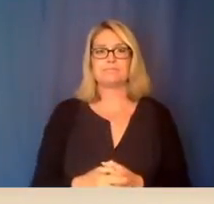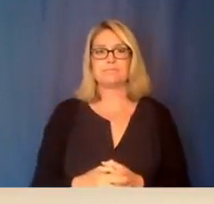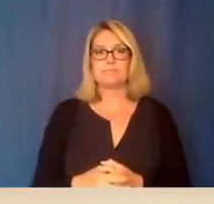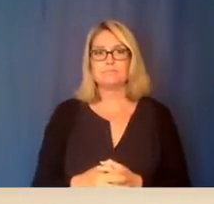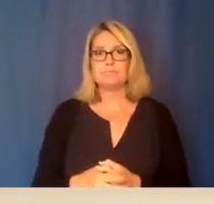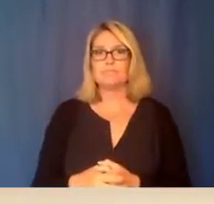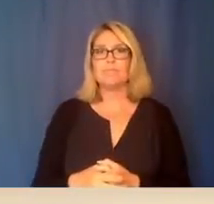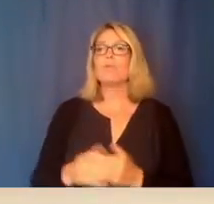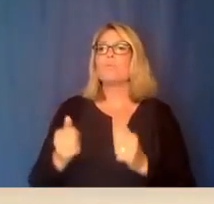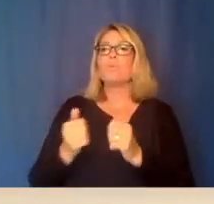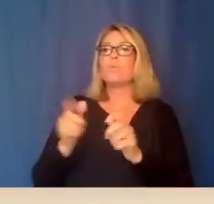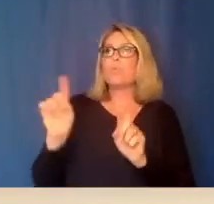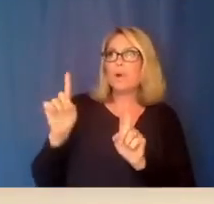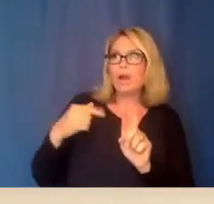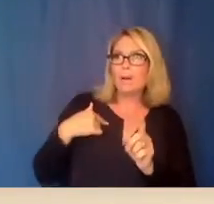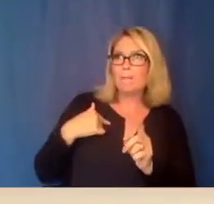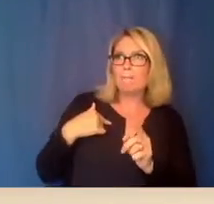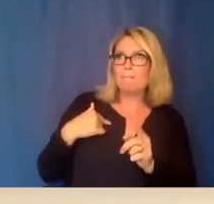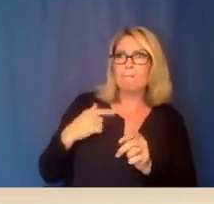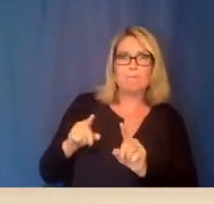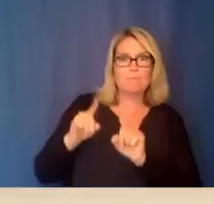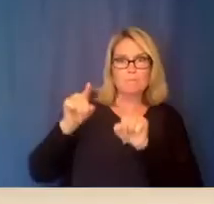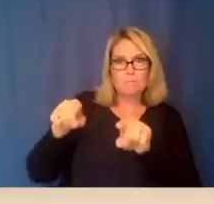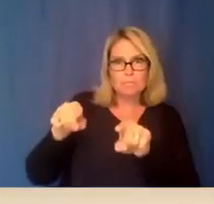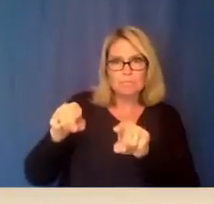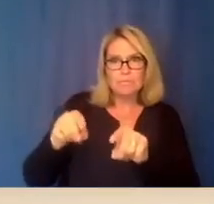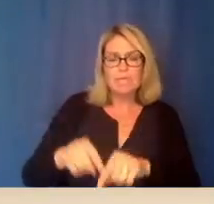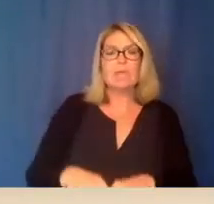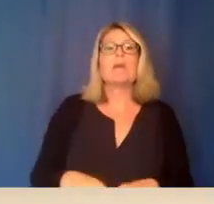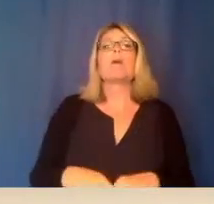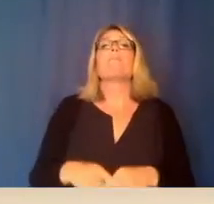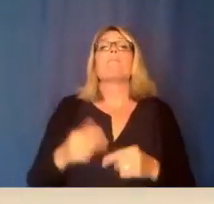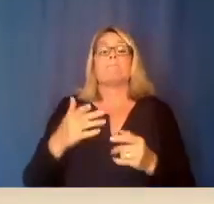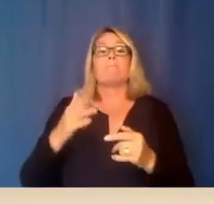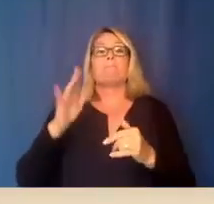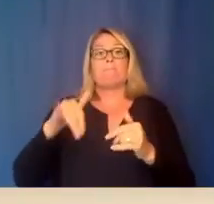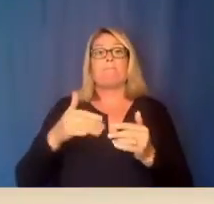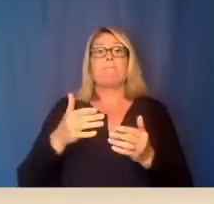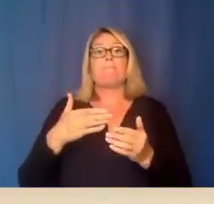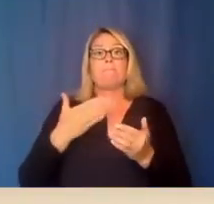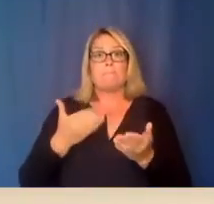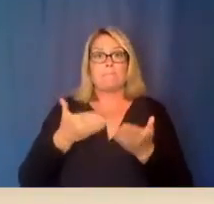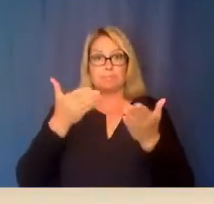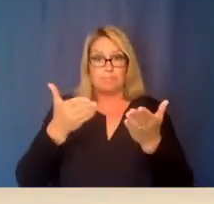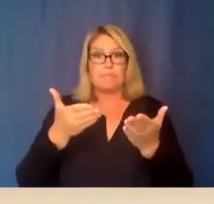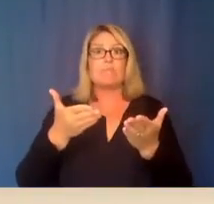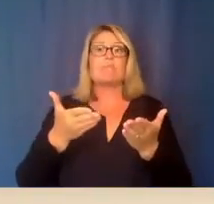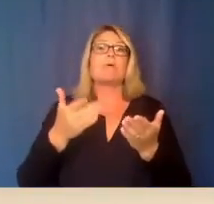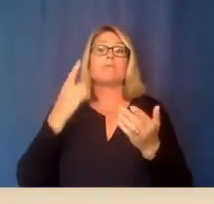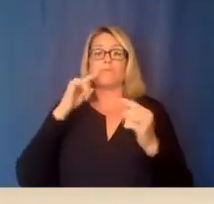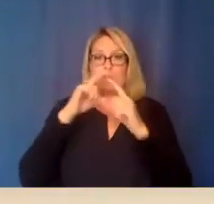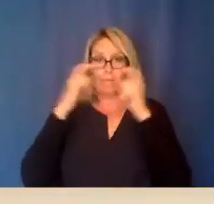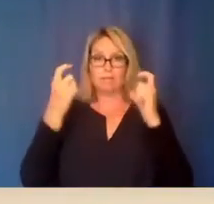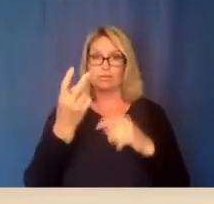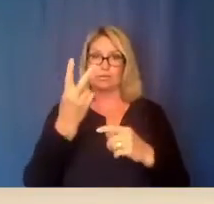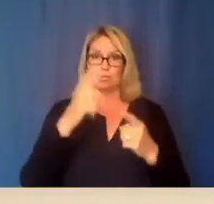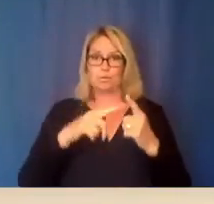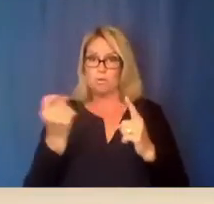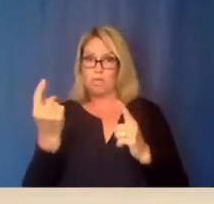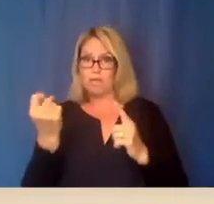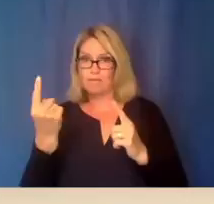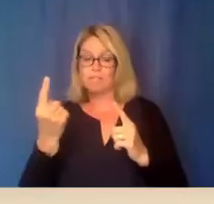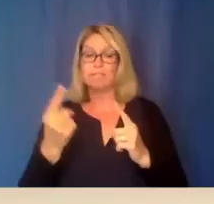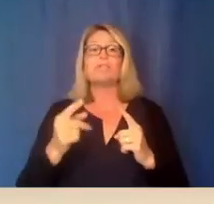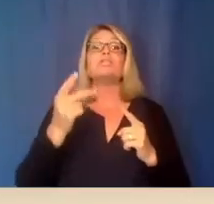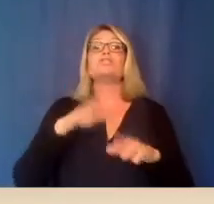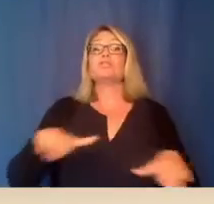share with others. Masks will be optional for children aged 2 to 11. Masks should not be worn by children